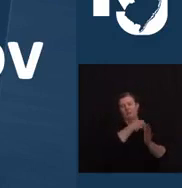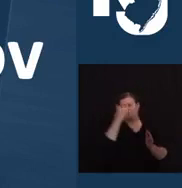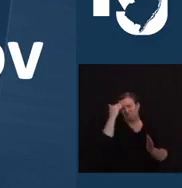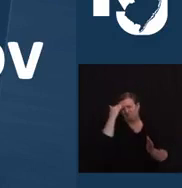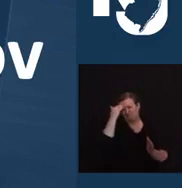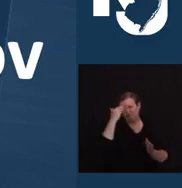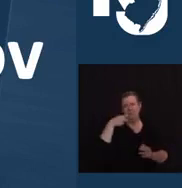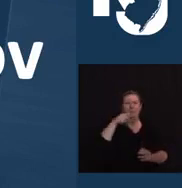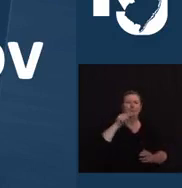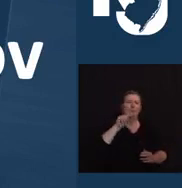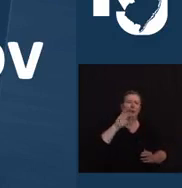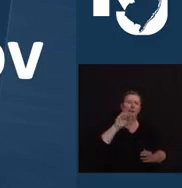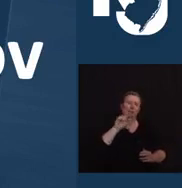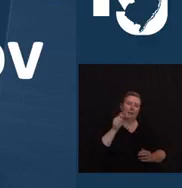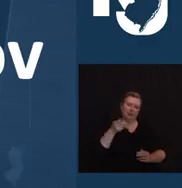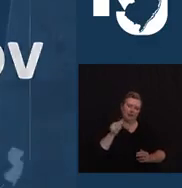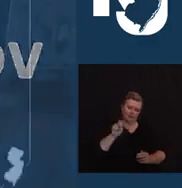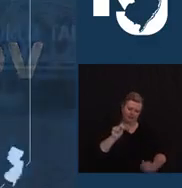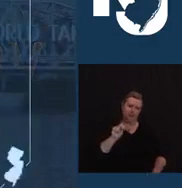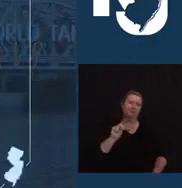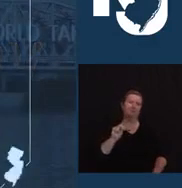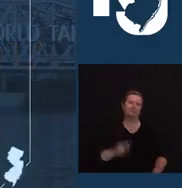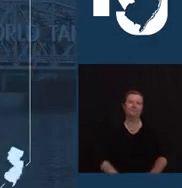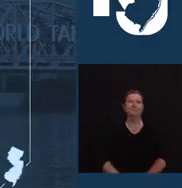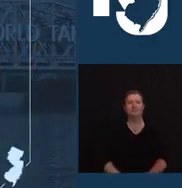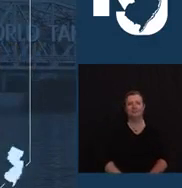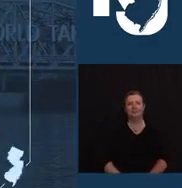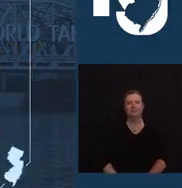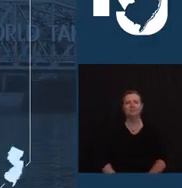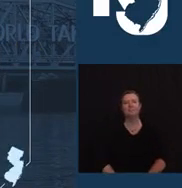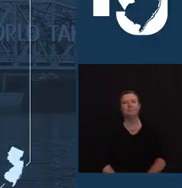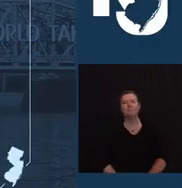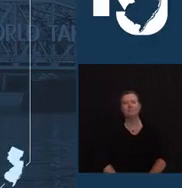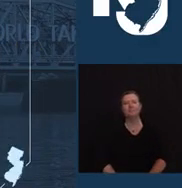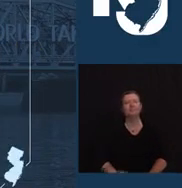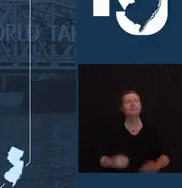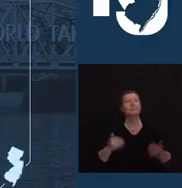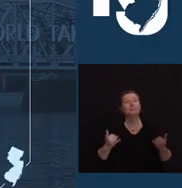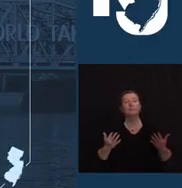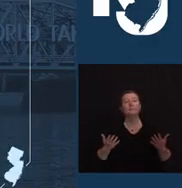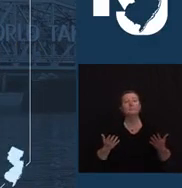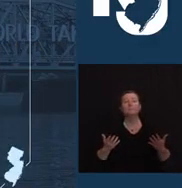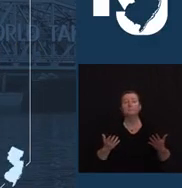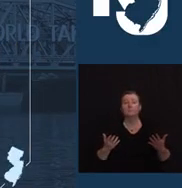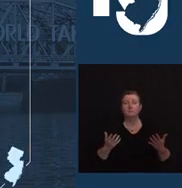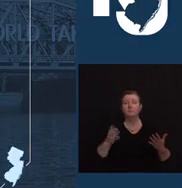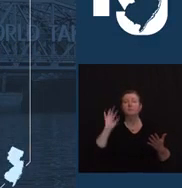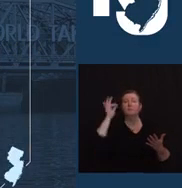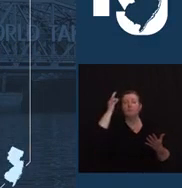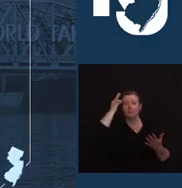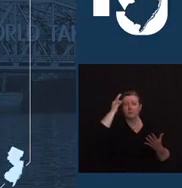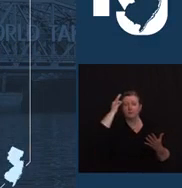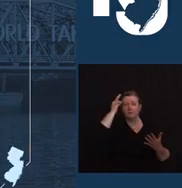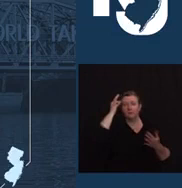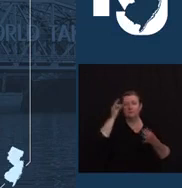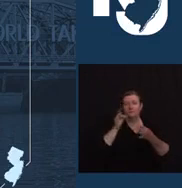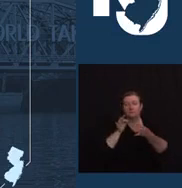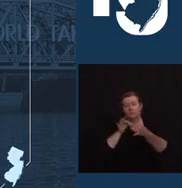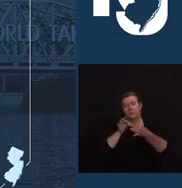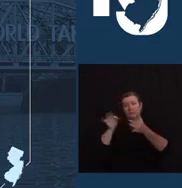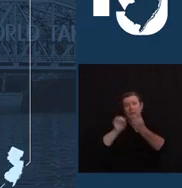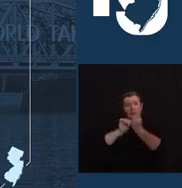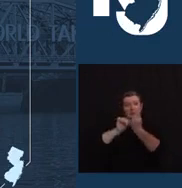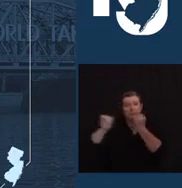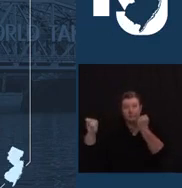with us in a cast of thousands. First, and as a reminder, federal extended unemployment benefits, including the $300